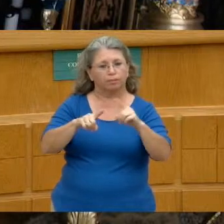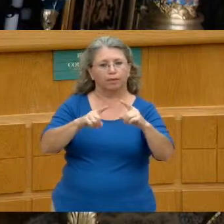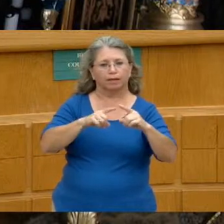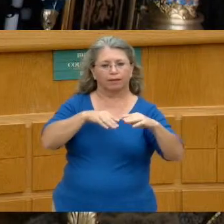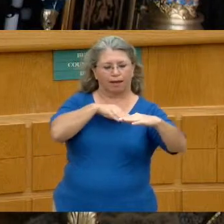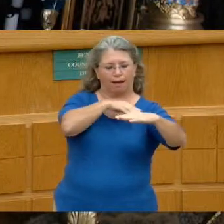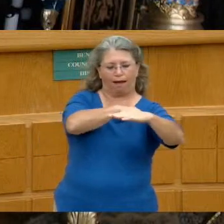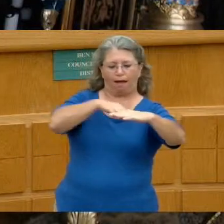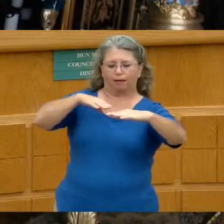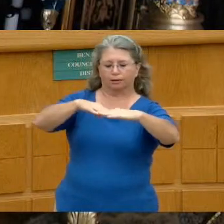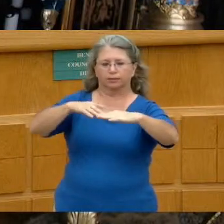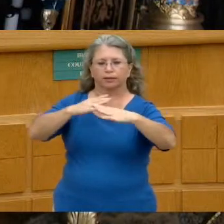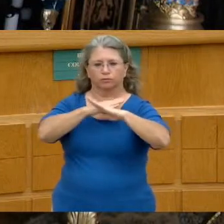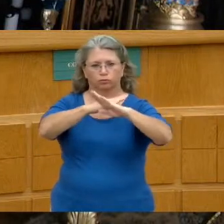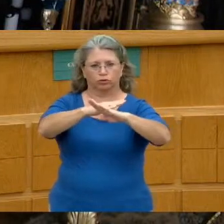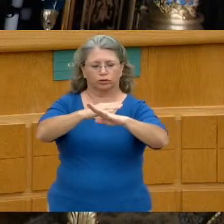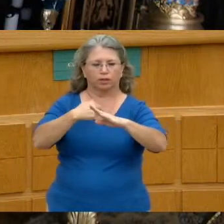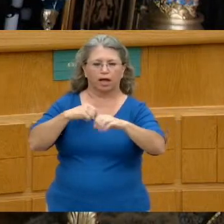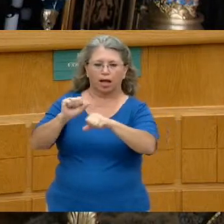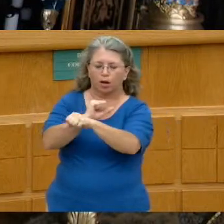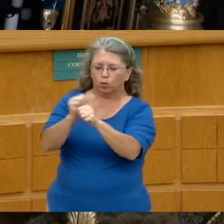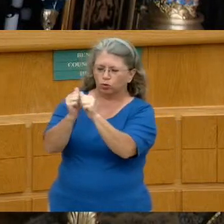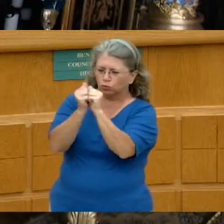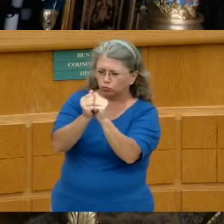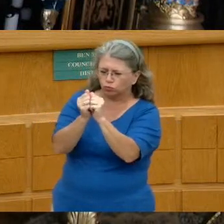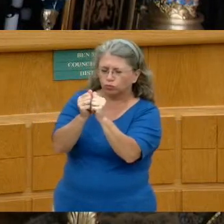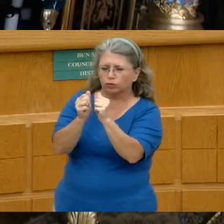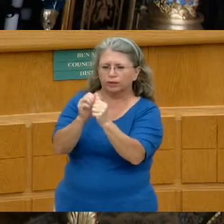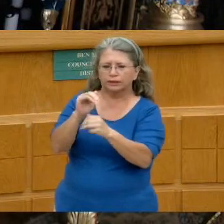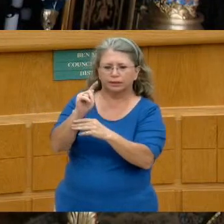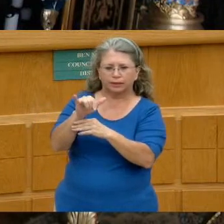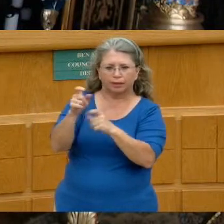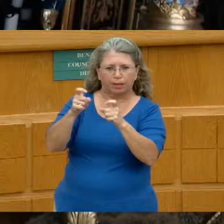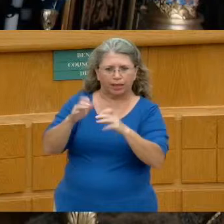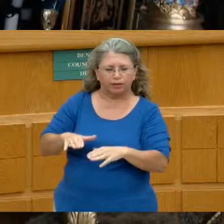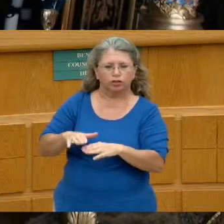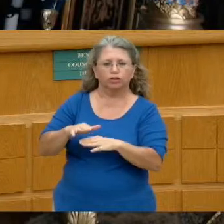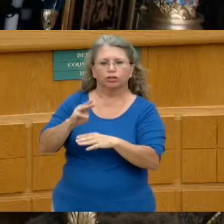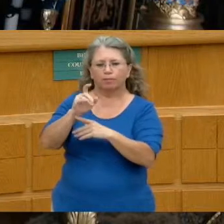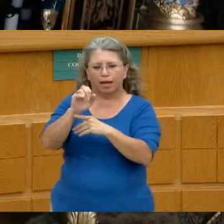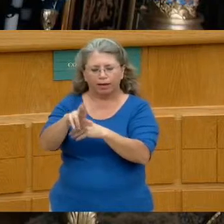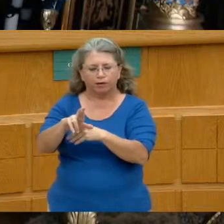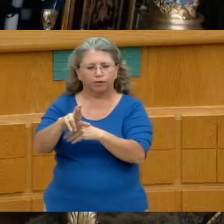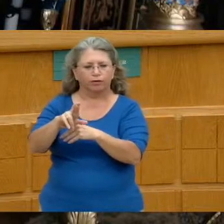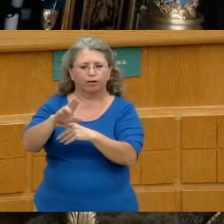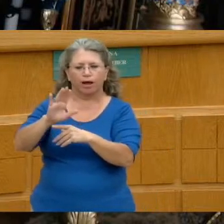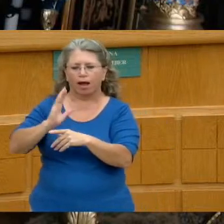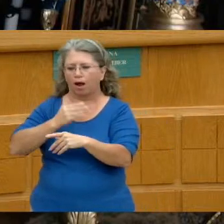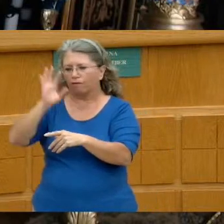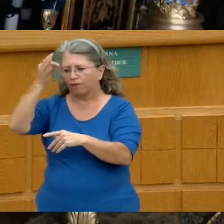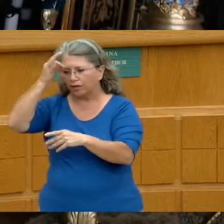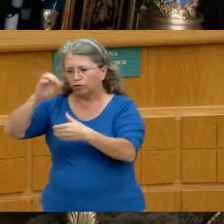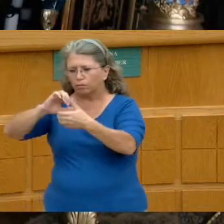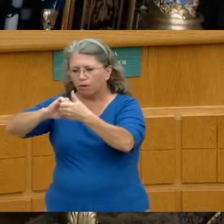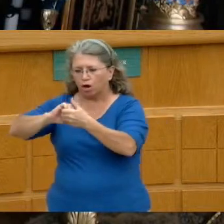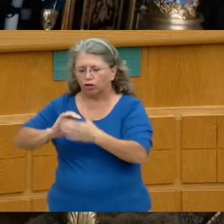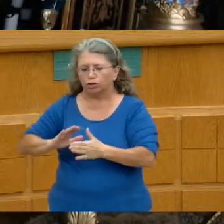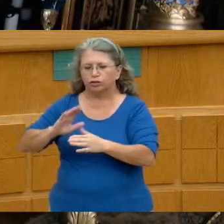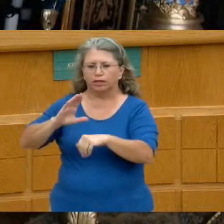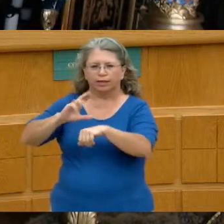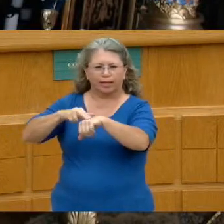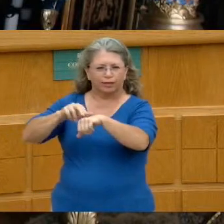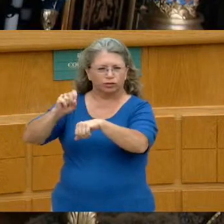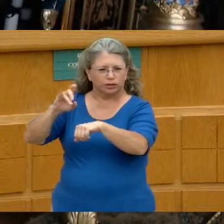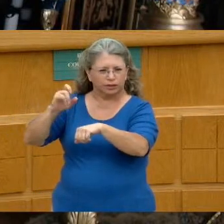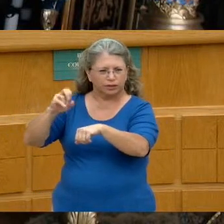with the mayor and the city manager, as well as officials from our coastal parks, our federal partners, Padre Island National Seashore, and